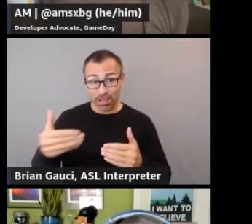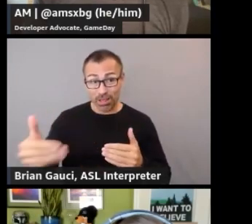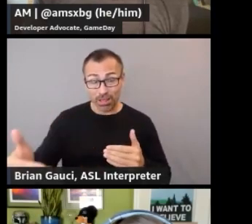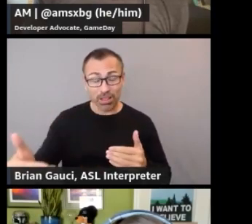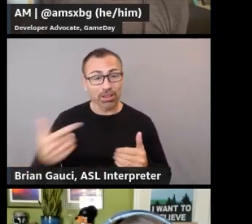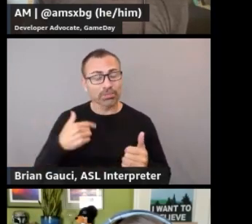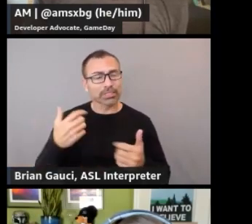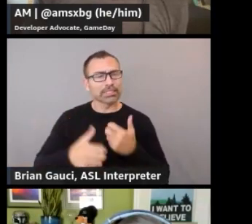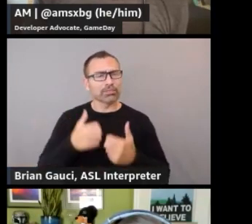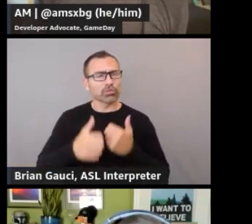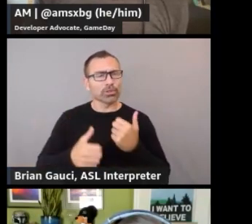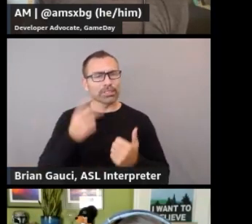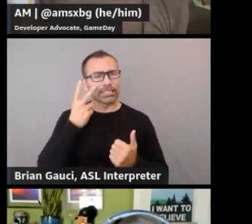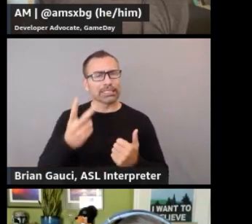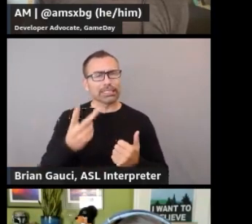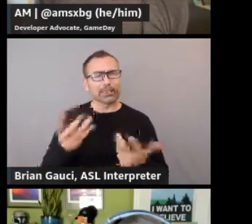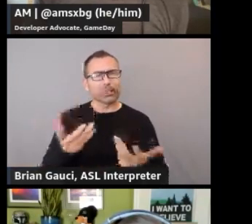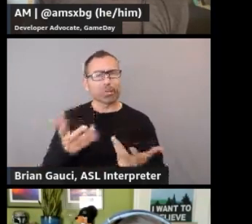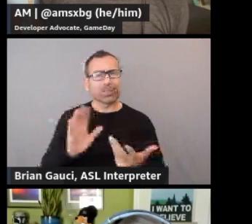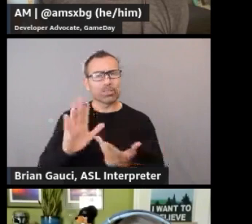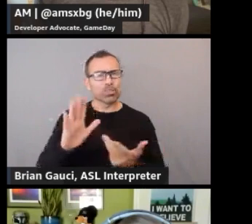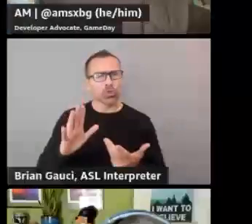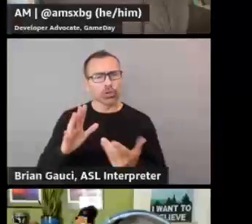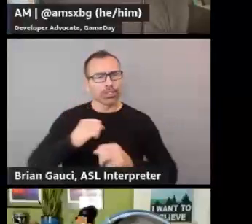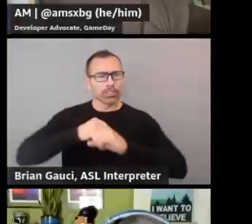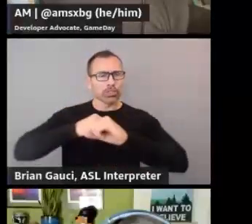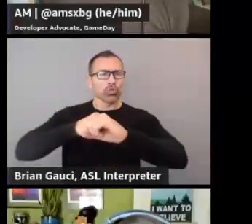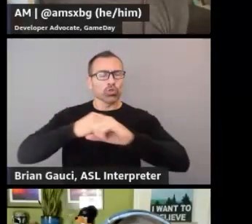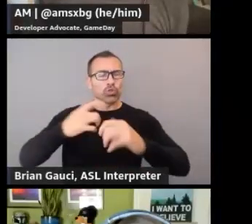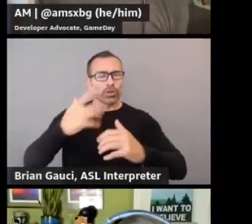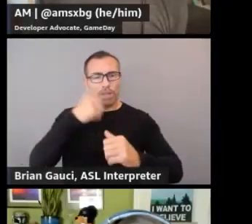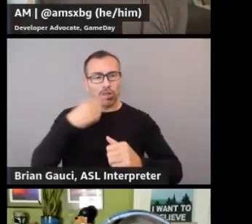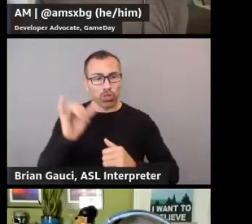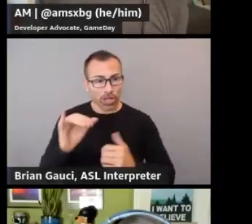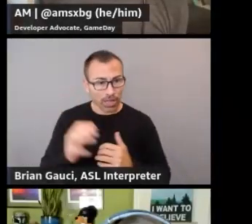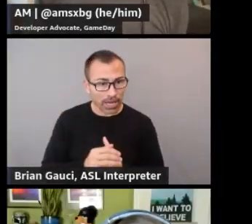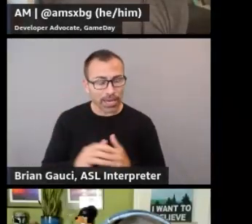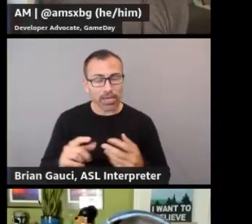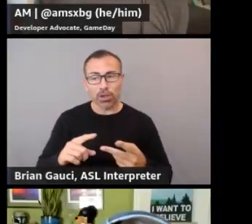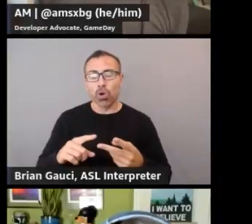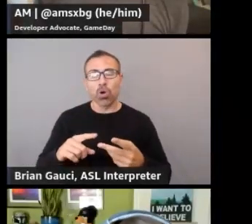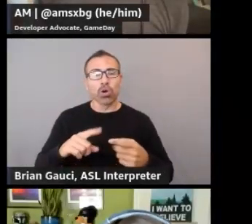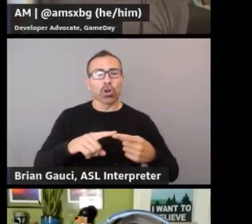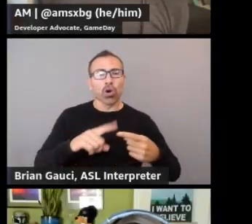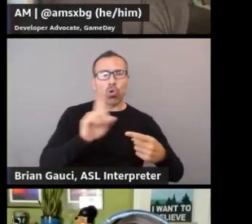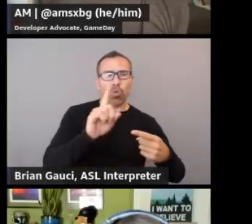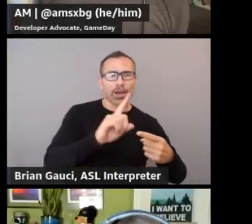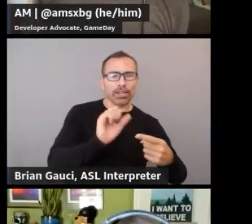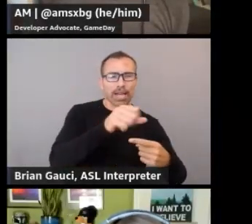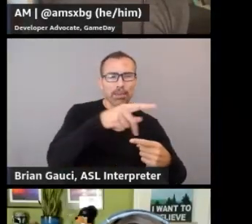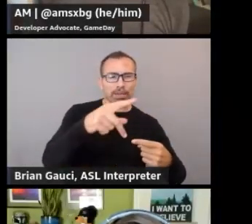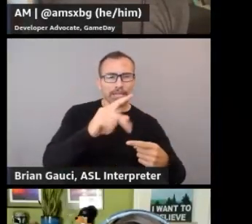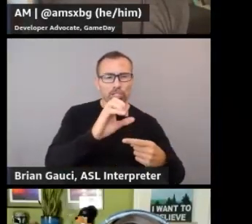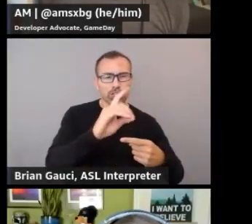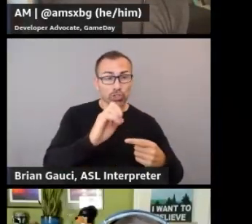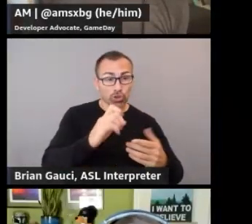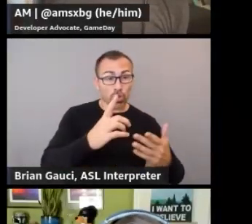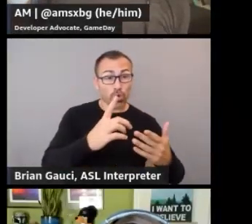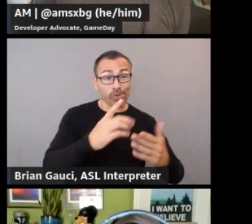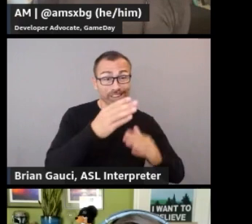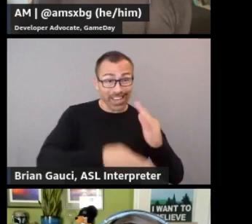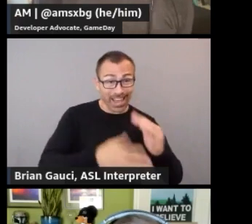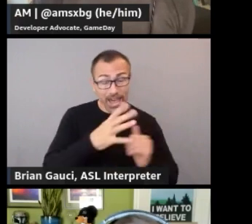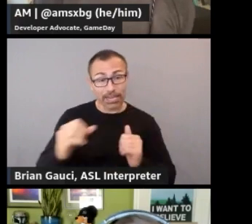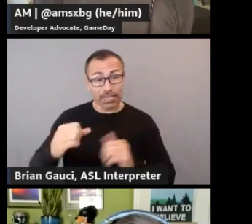is exactly your security posture, where does your application code end and your security code begin, and that maintenance problem